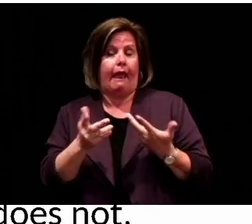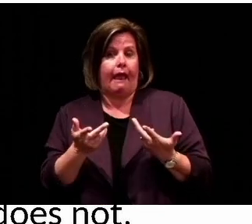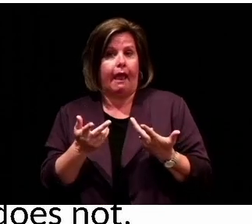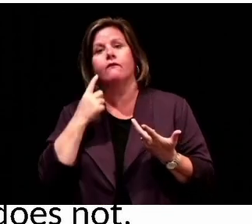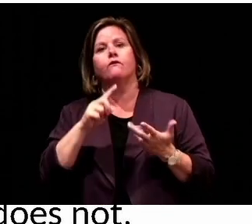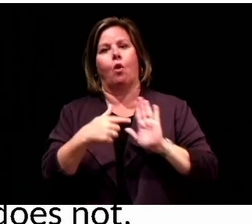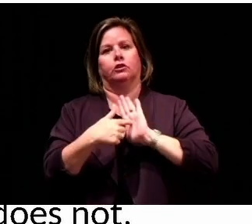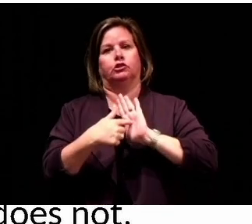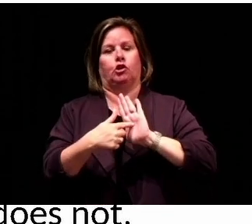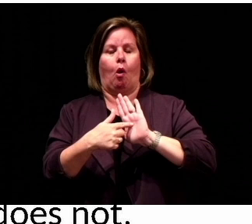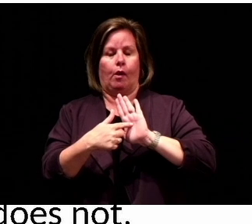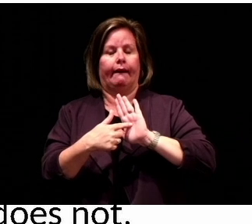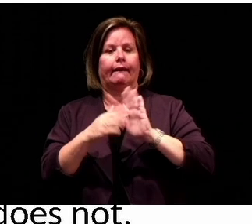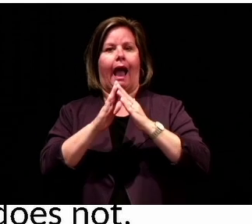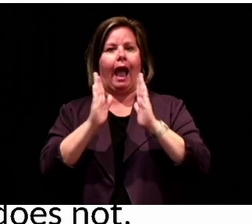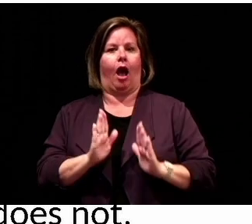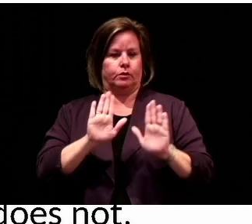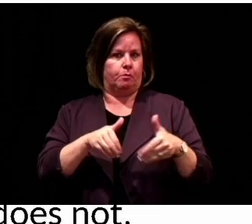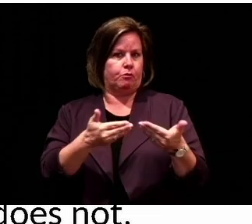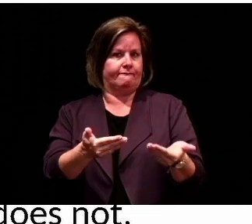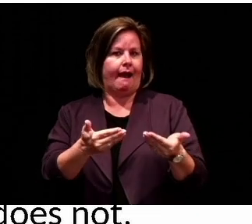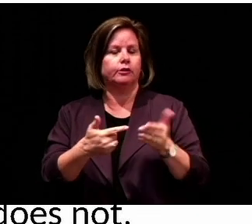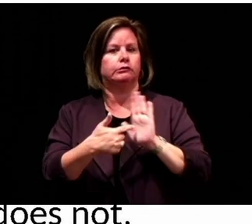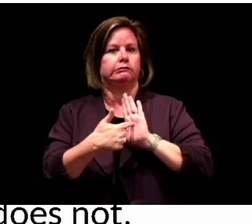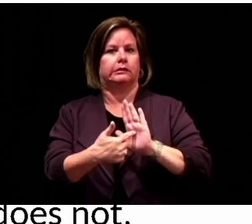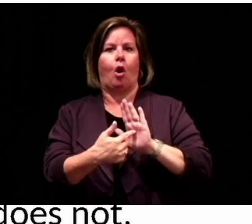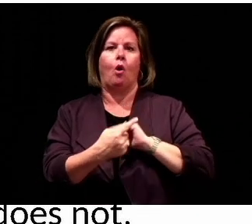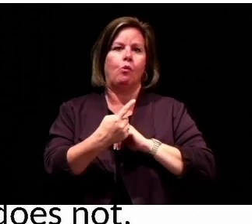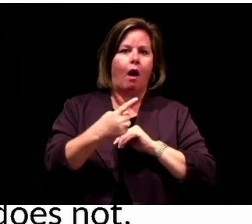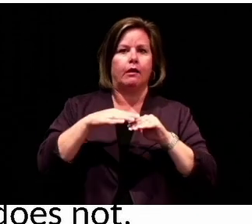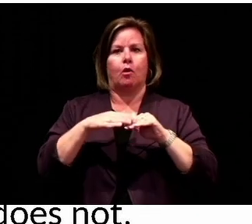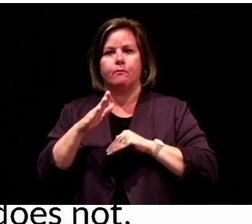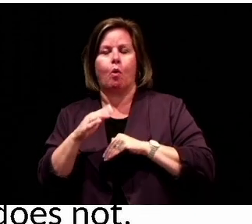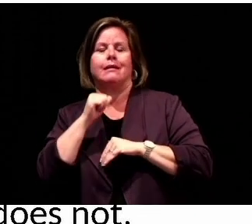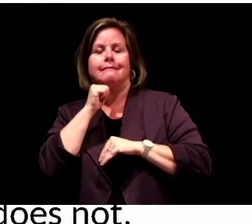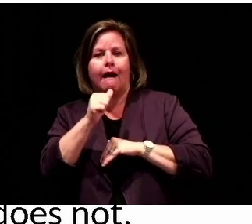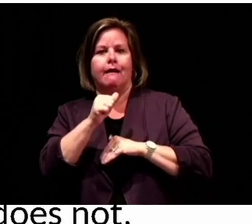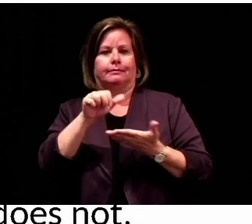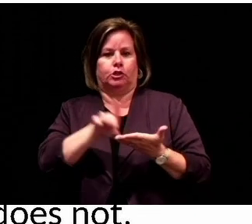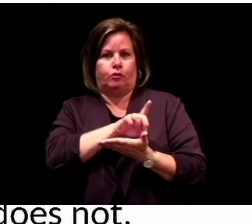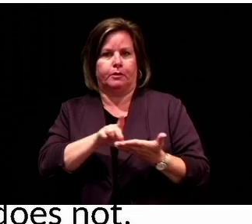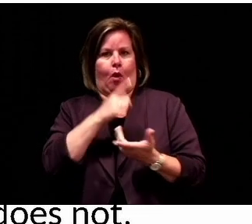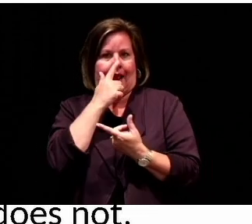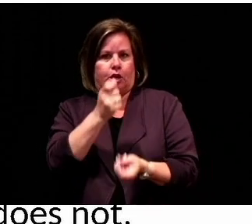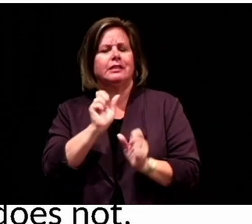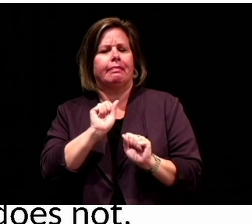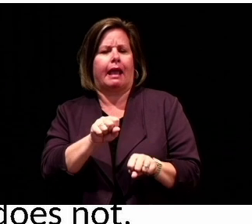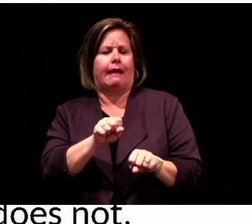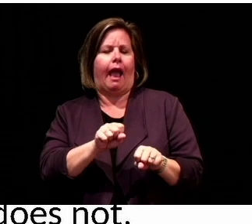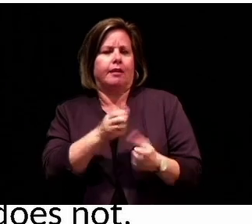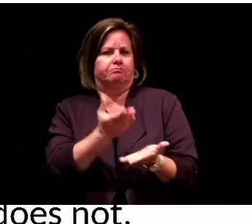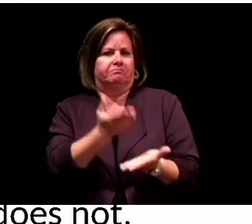other courts take it a step further and say, no, not only to show that the policy had a disproportionate effect or